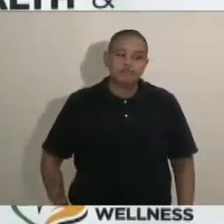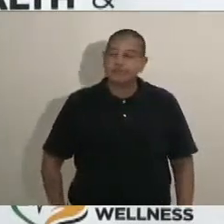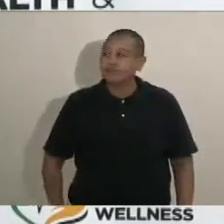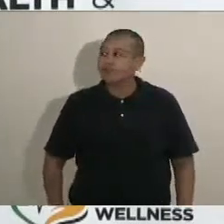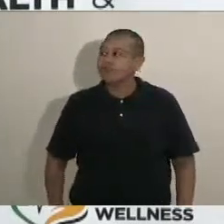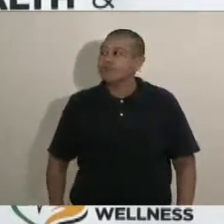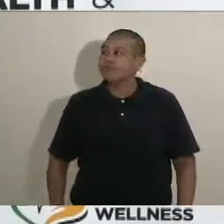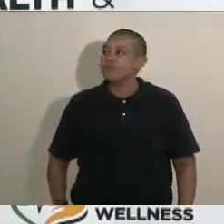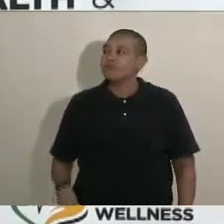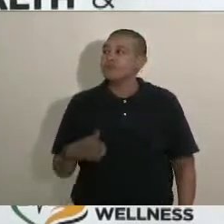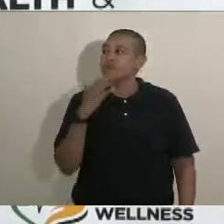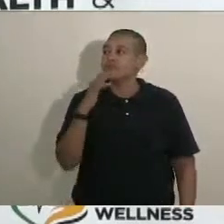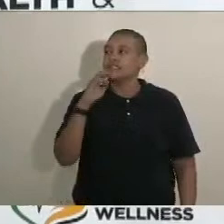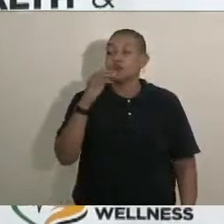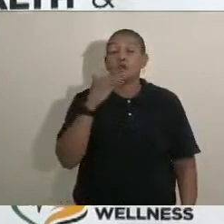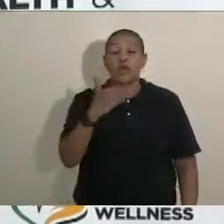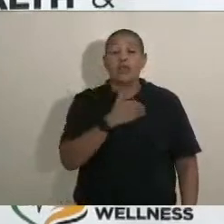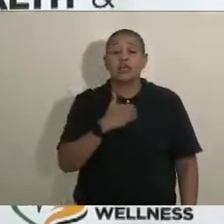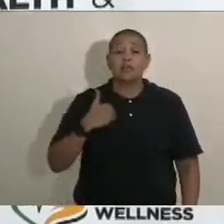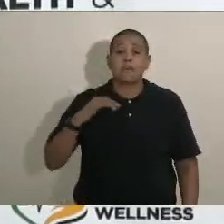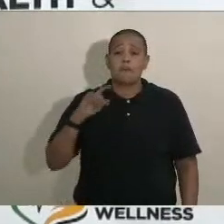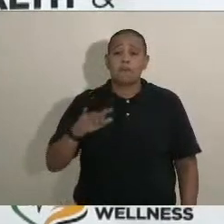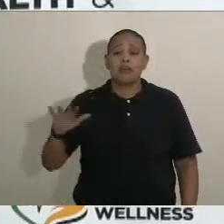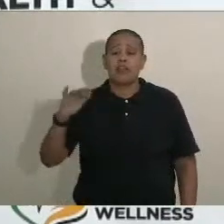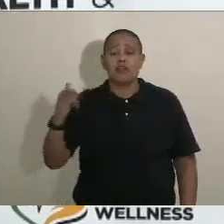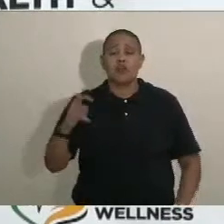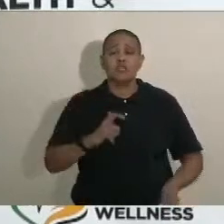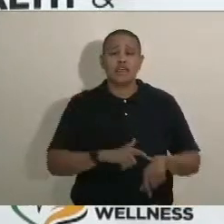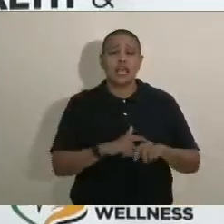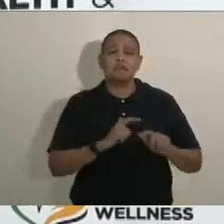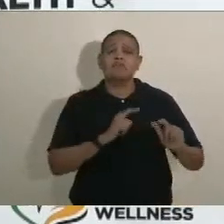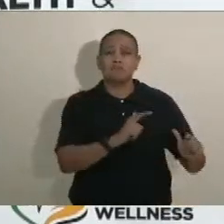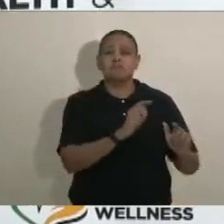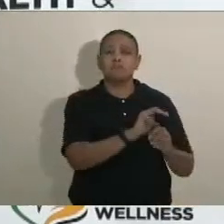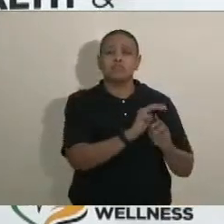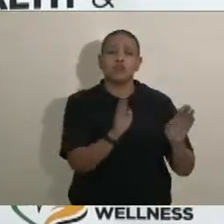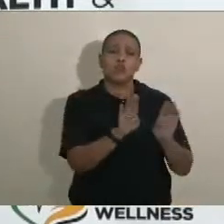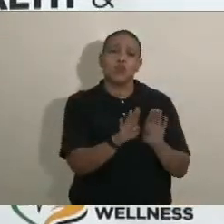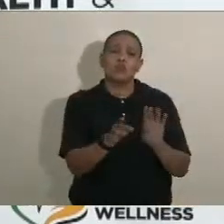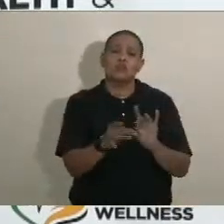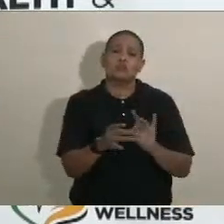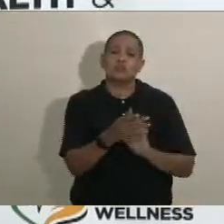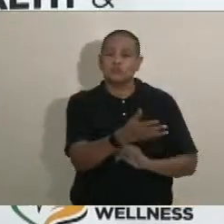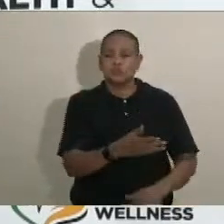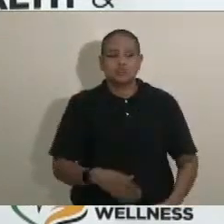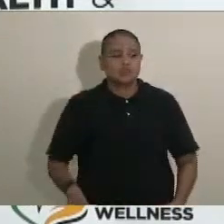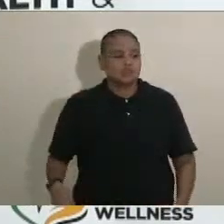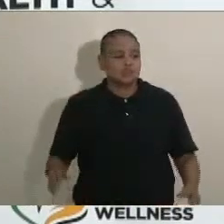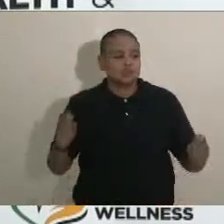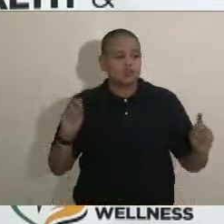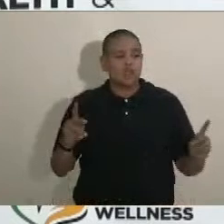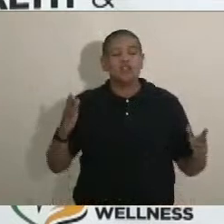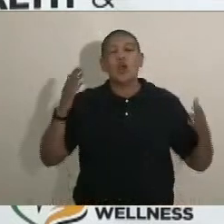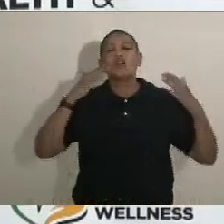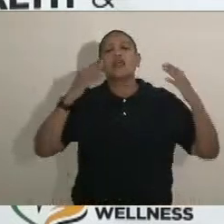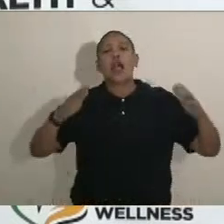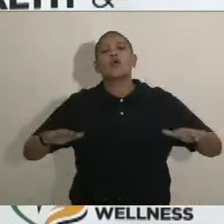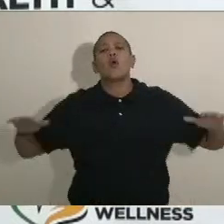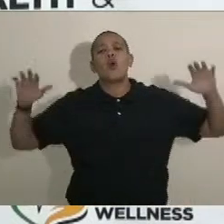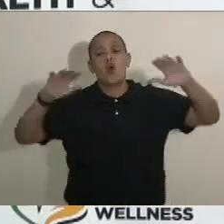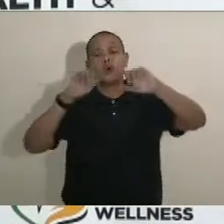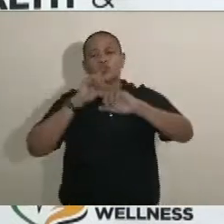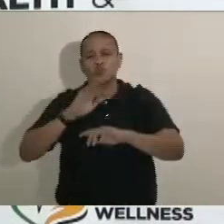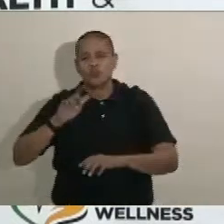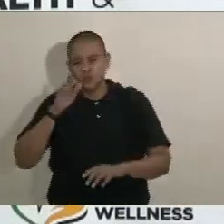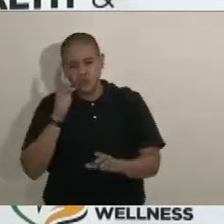Thank you, CMO. Thank you, members of the media. At this point, I hand back over to our minister. Okay, so thank you very much to